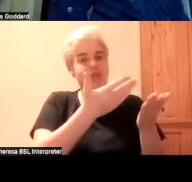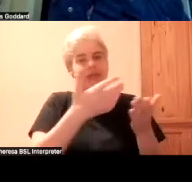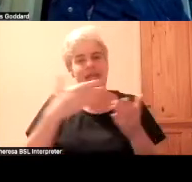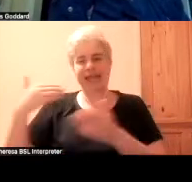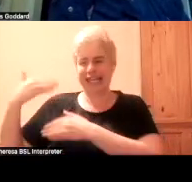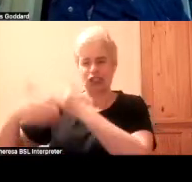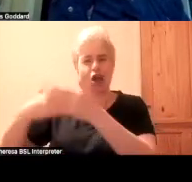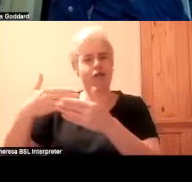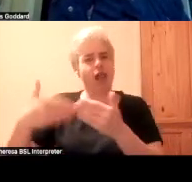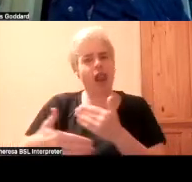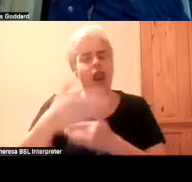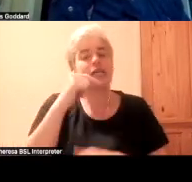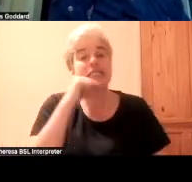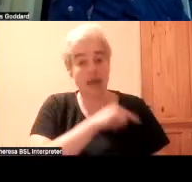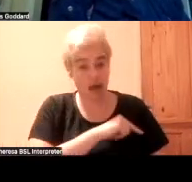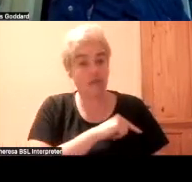Son